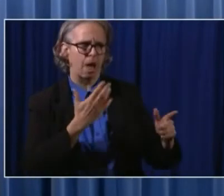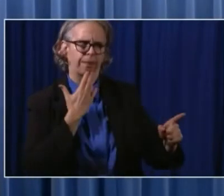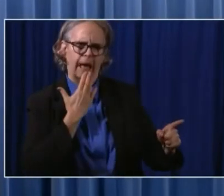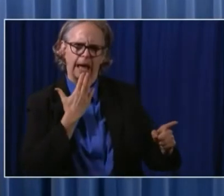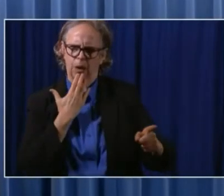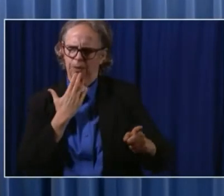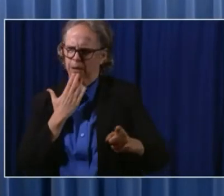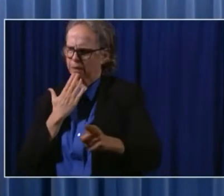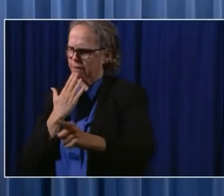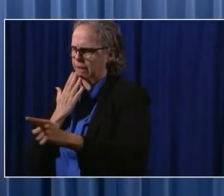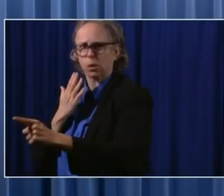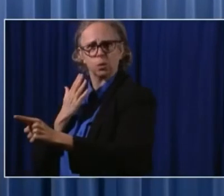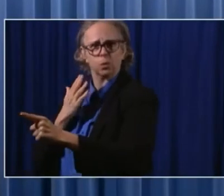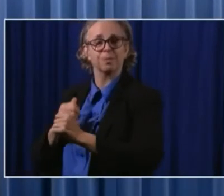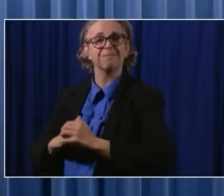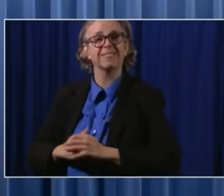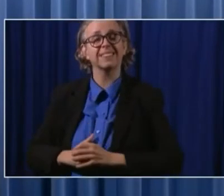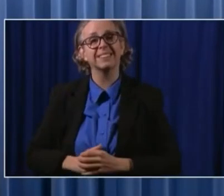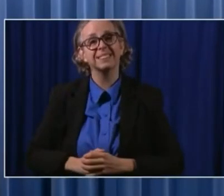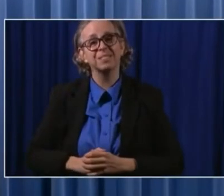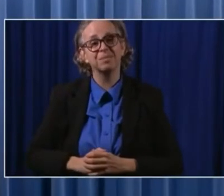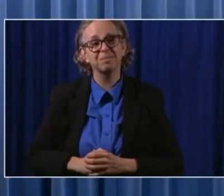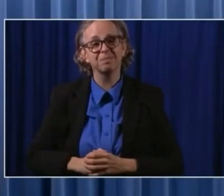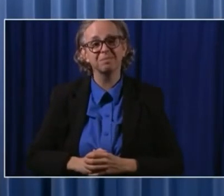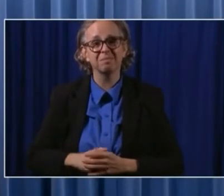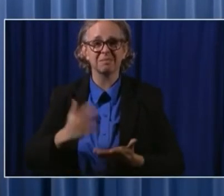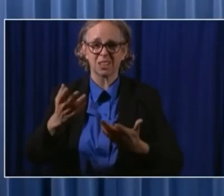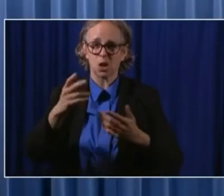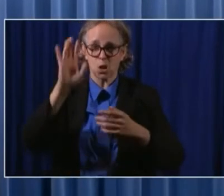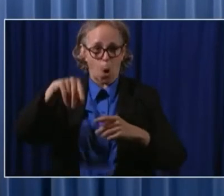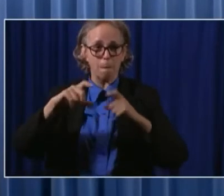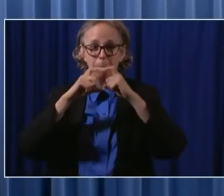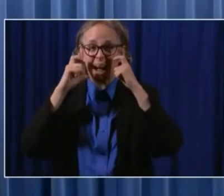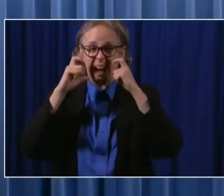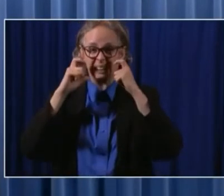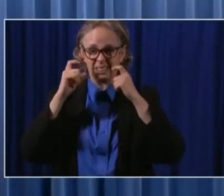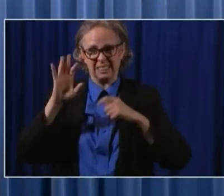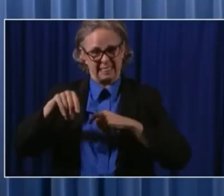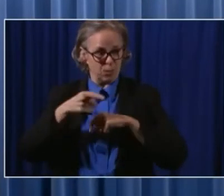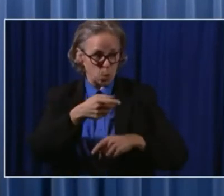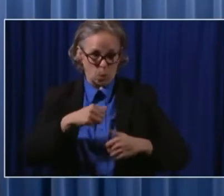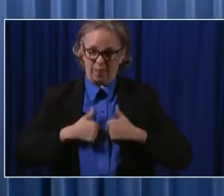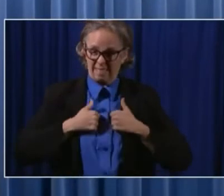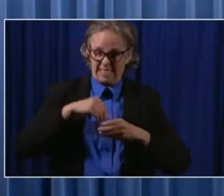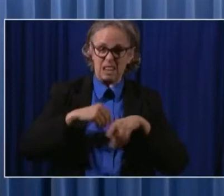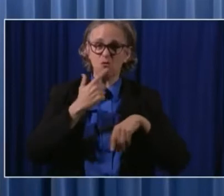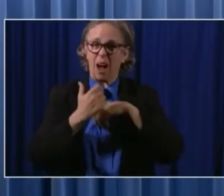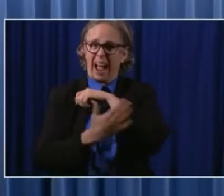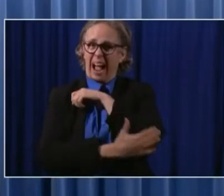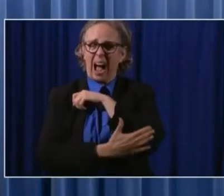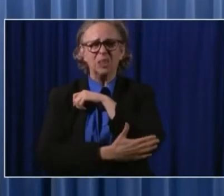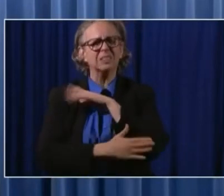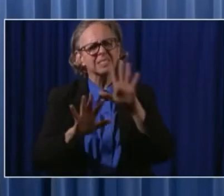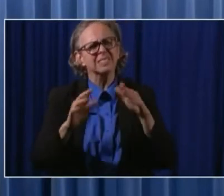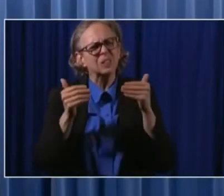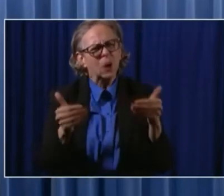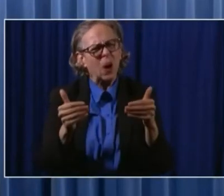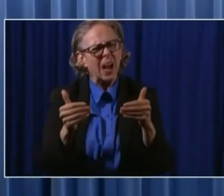the wearing of masks in the red communities has certainly gone up, and I'm very grateful for